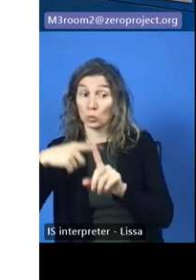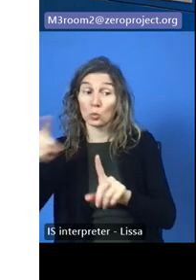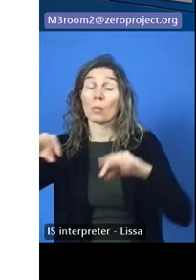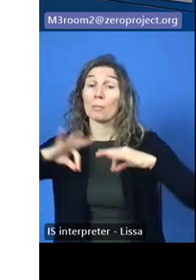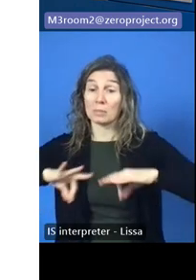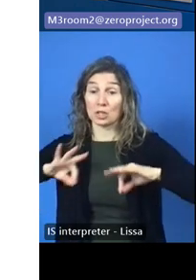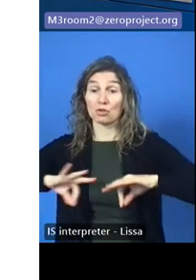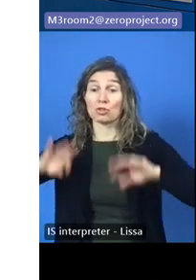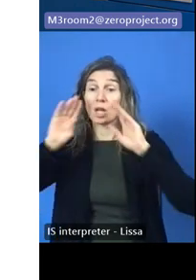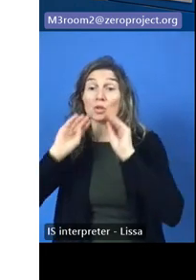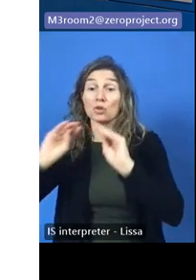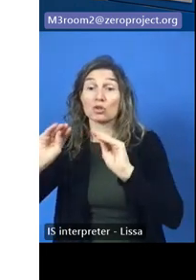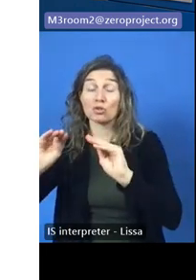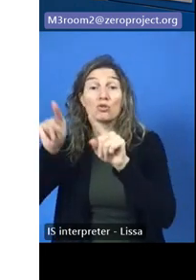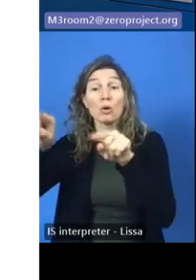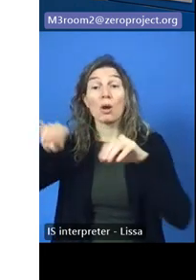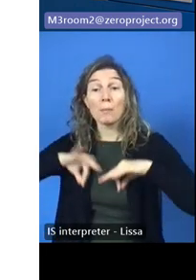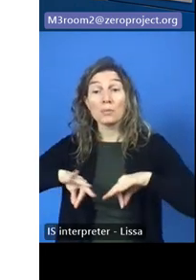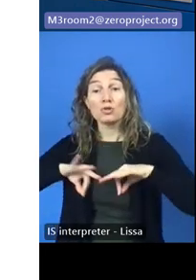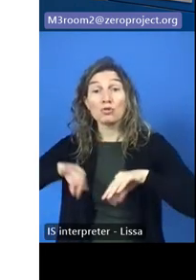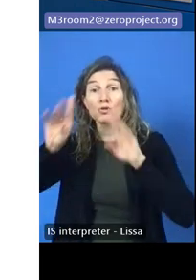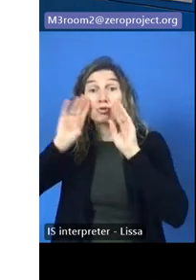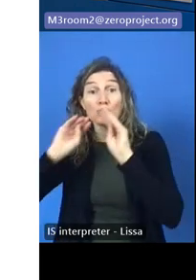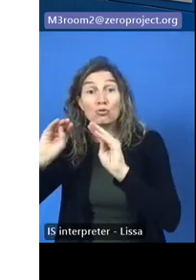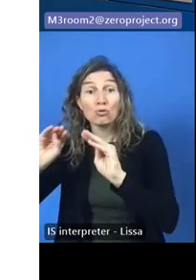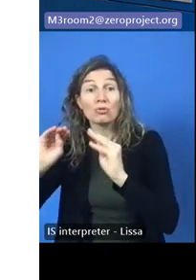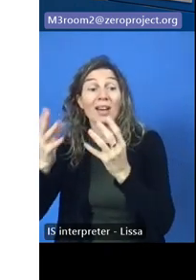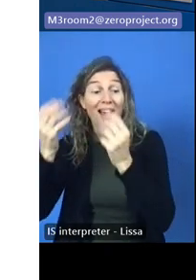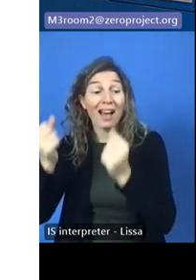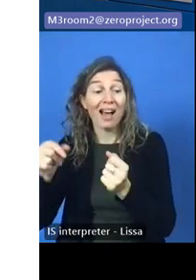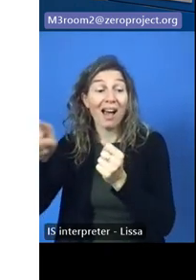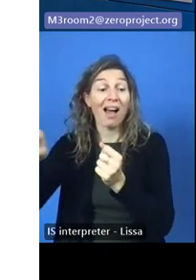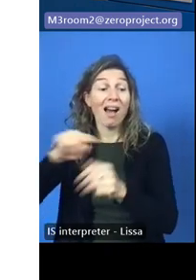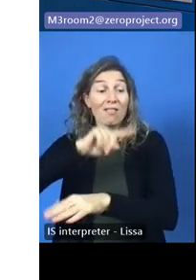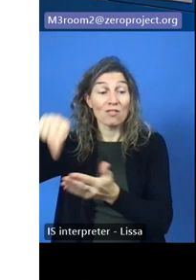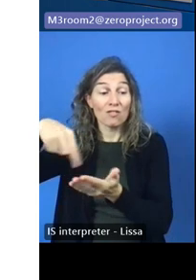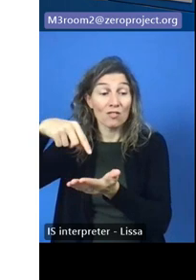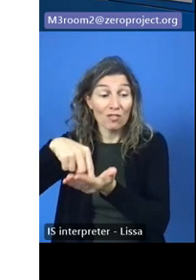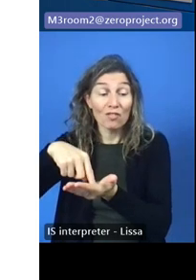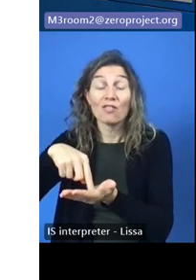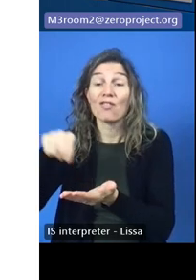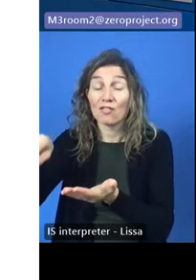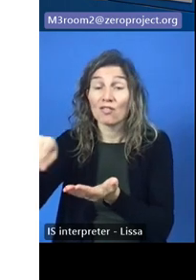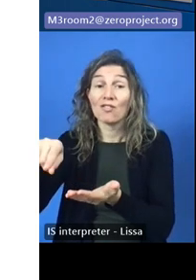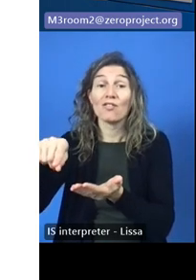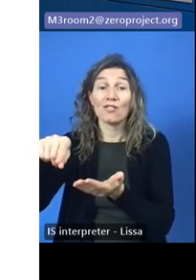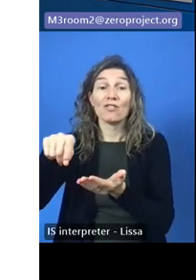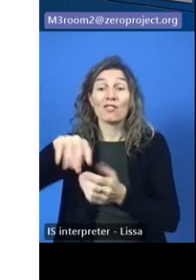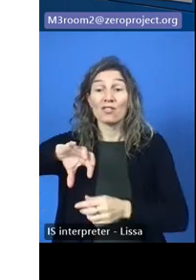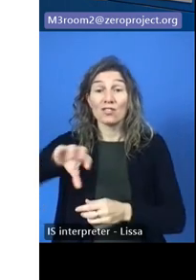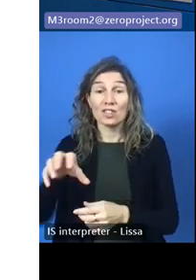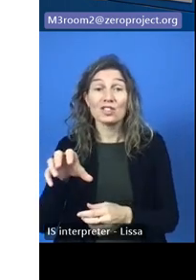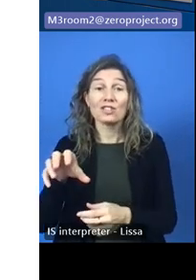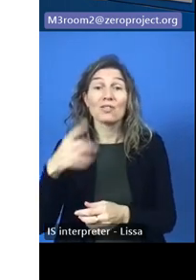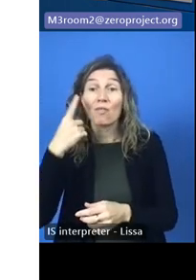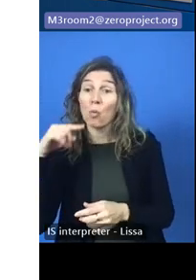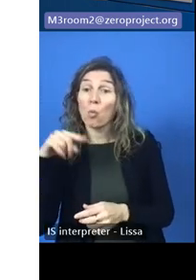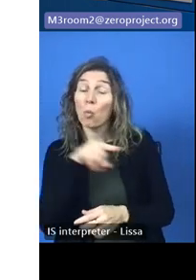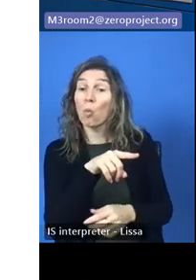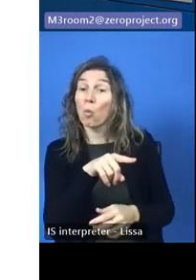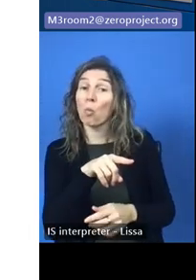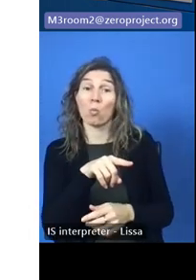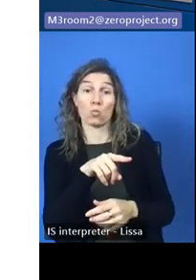Ministry of Education, they have a National Center for Special Education where they provide technical support to